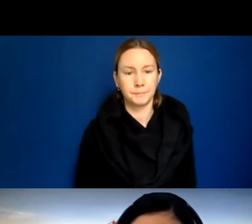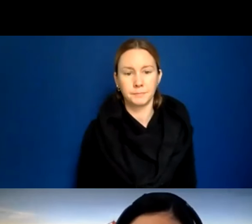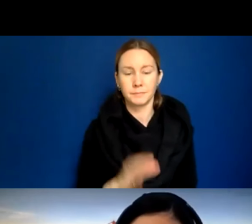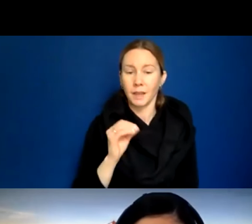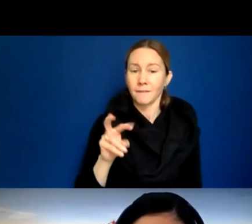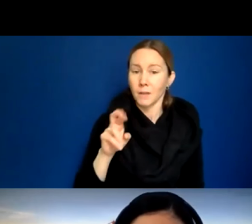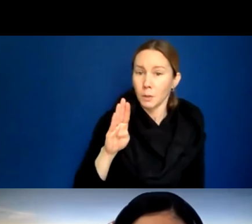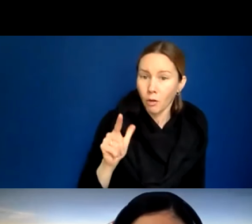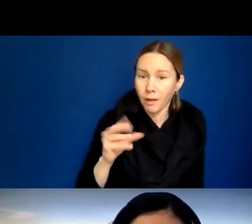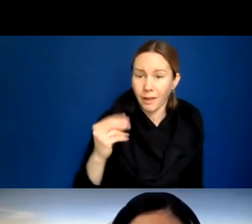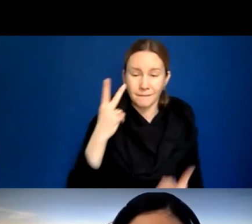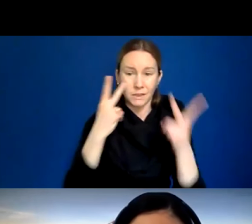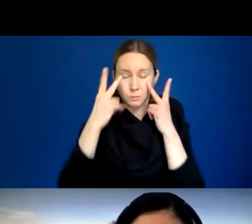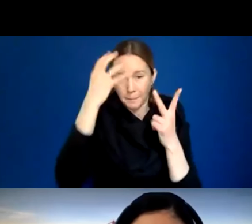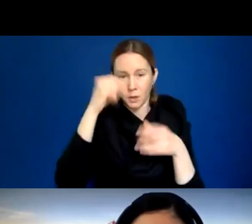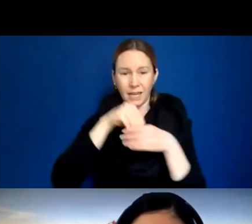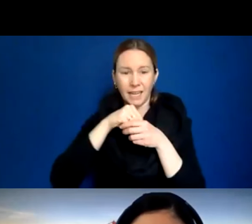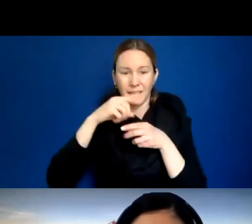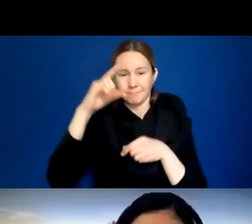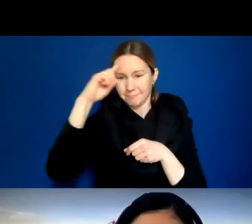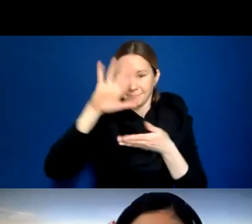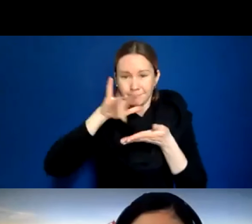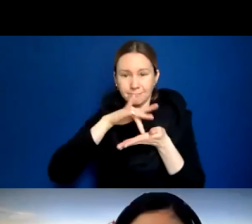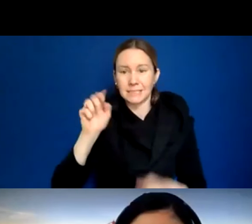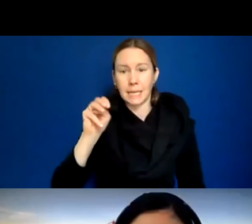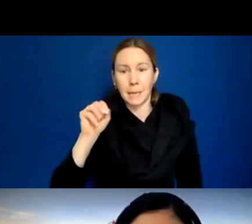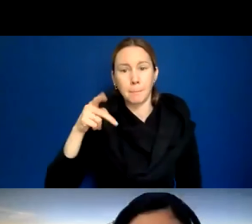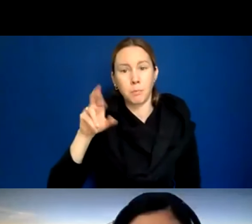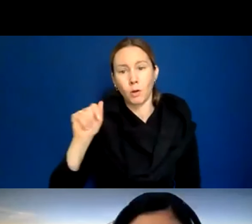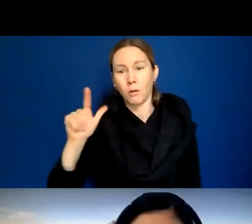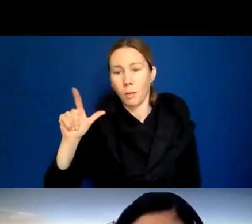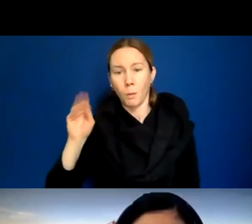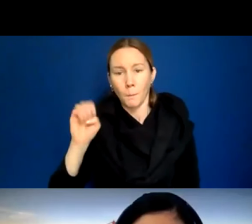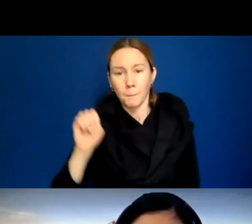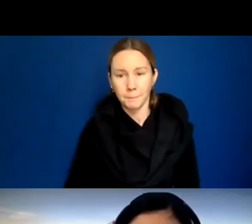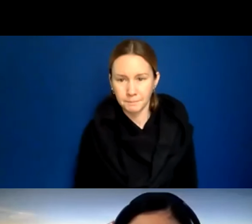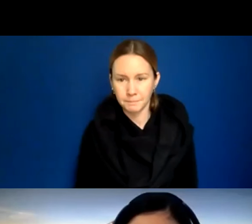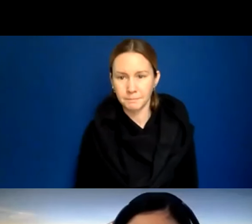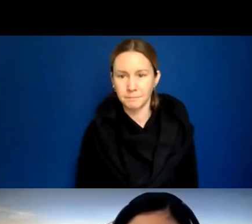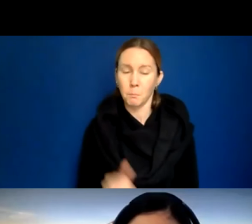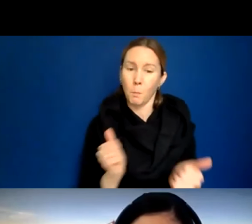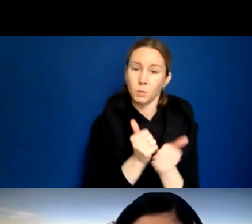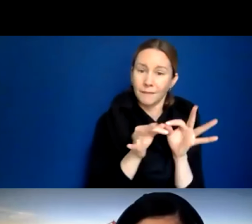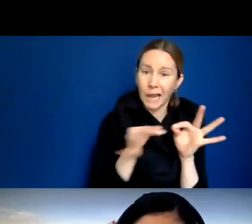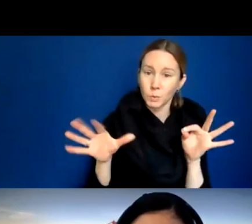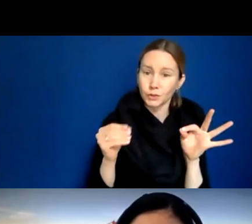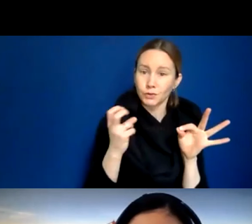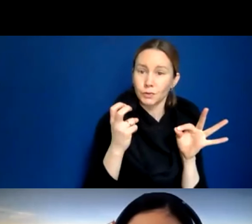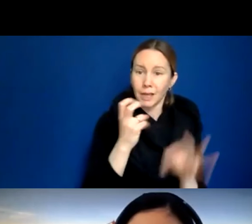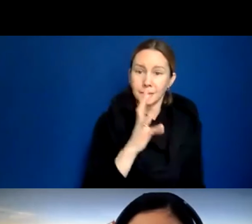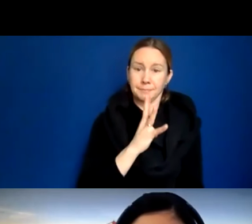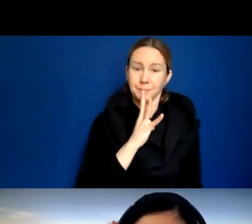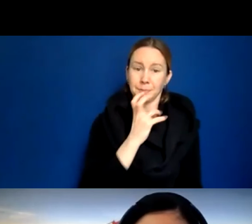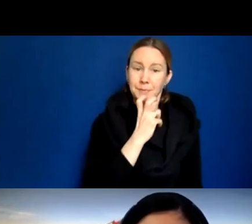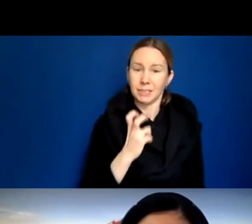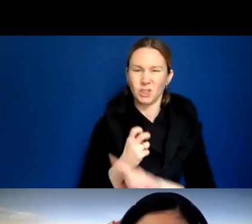is in the temporal lobe, as well as the main aspect of language and speech, and typically more on the left side